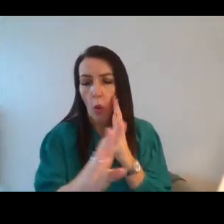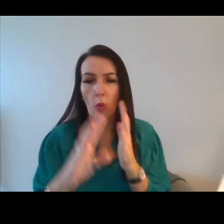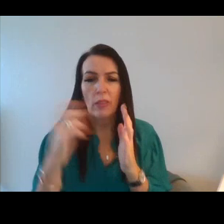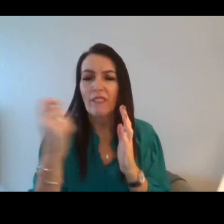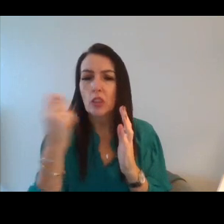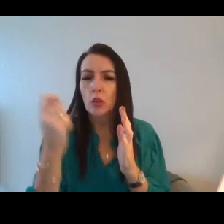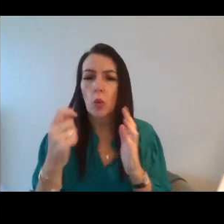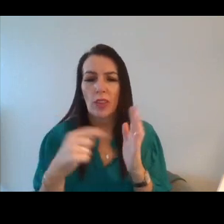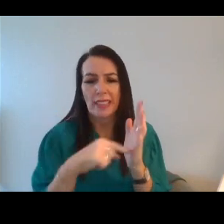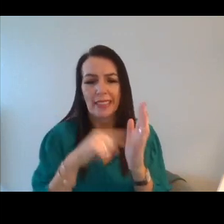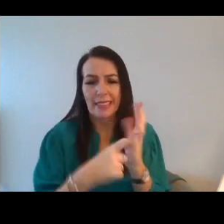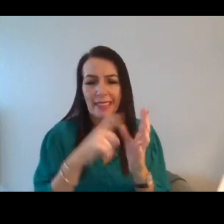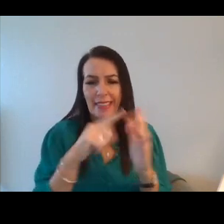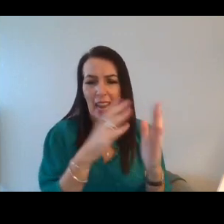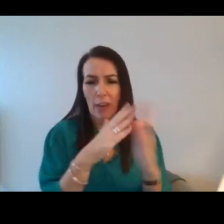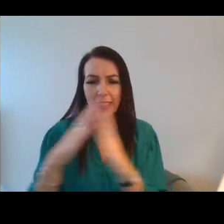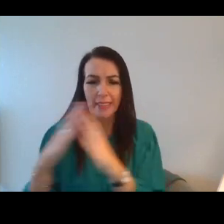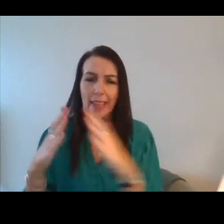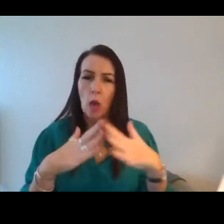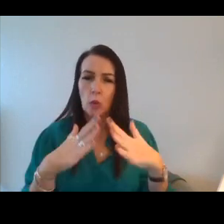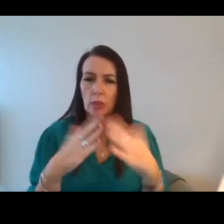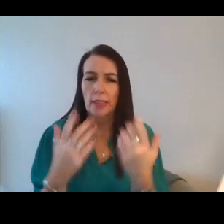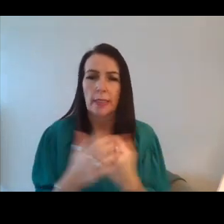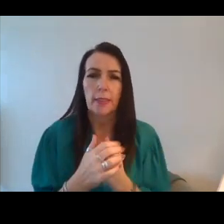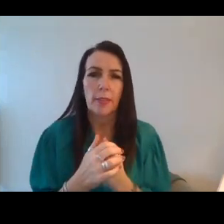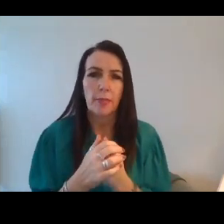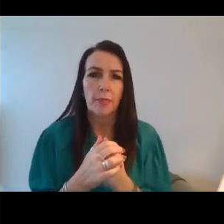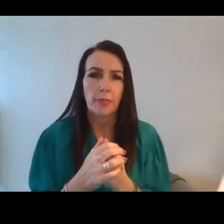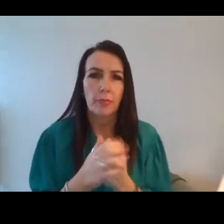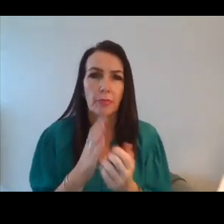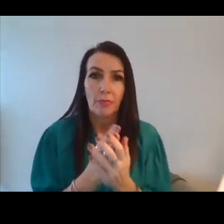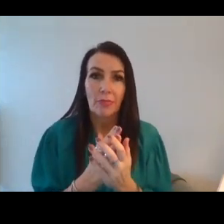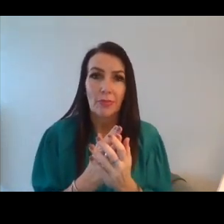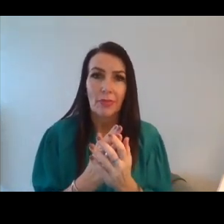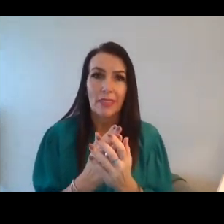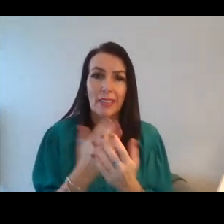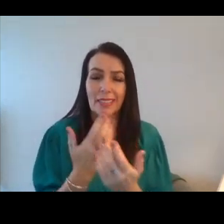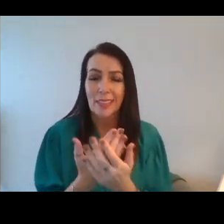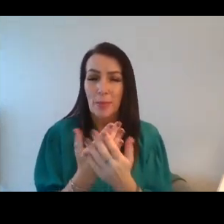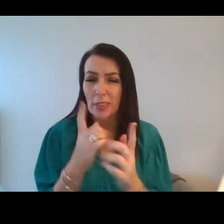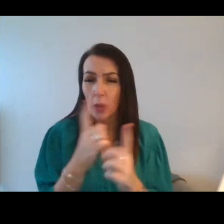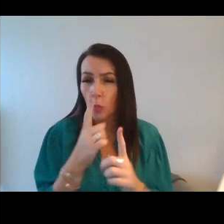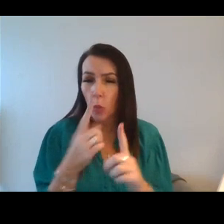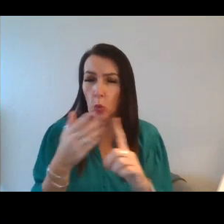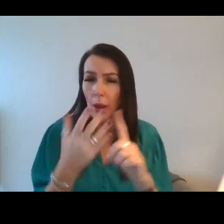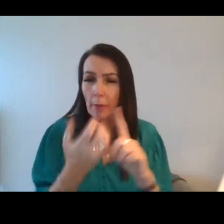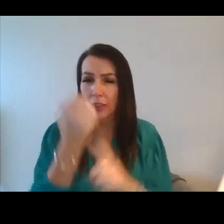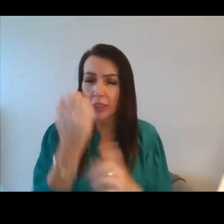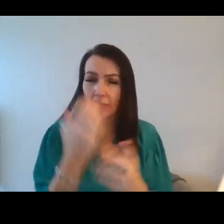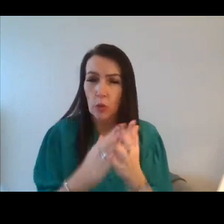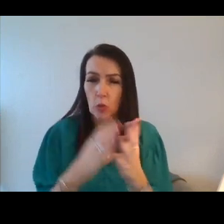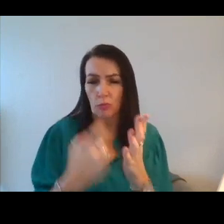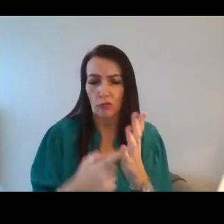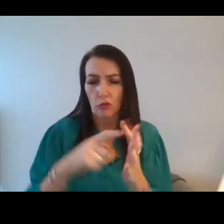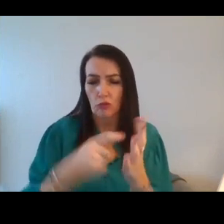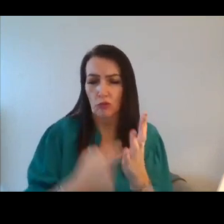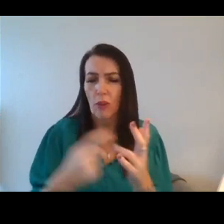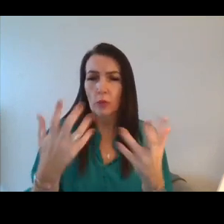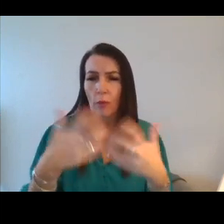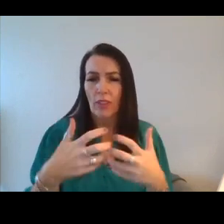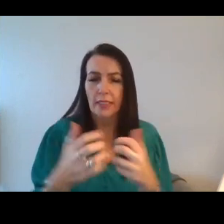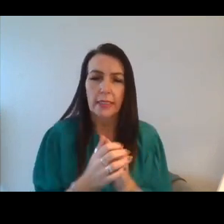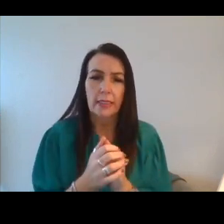of thing. So it very much determines on what you're trying to achieve through your retrofit program. And of course, you